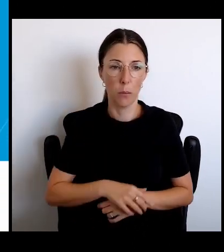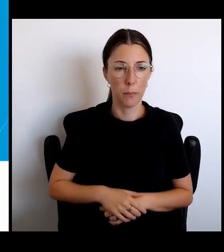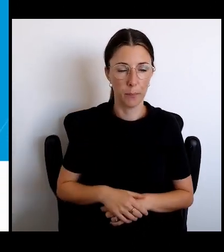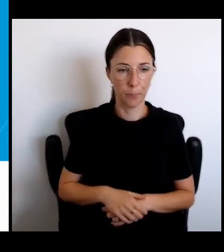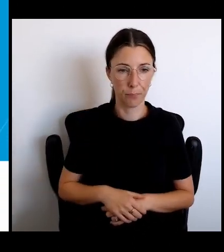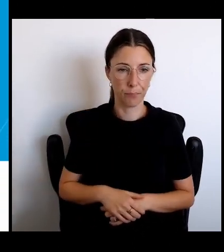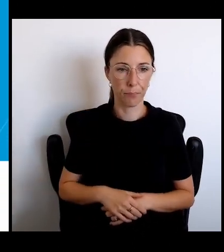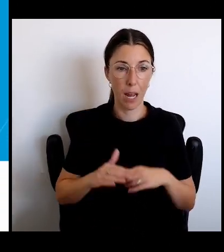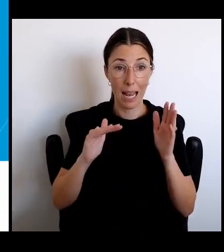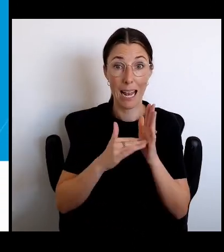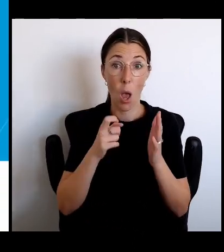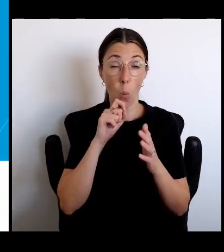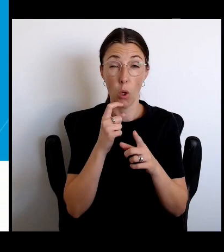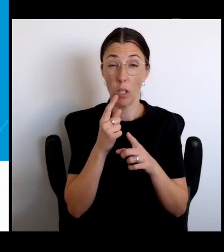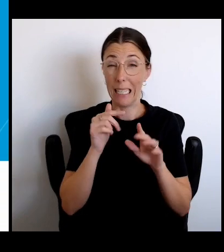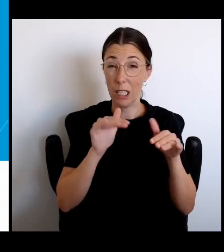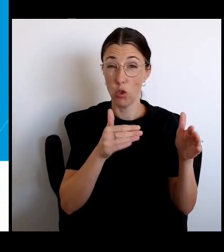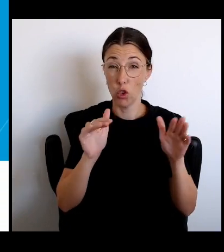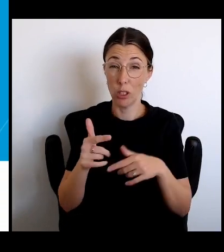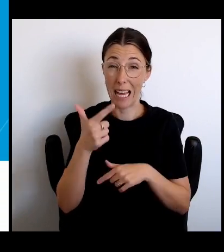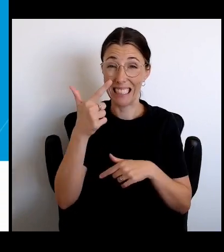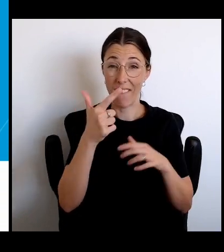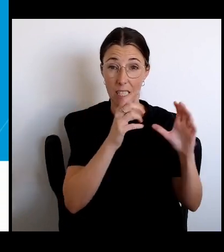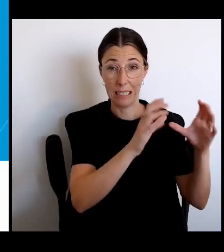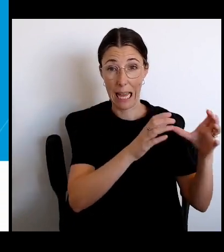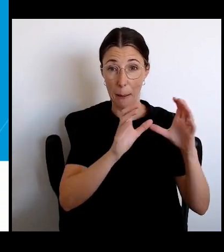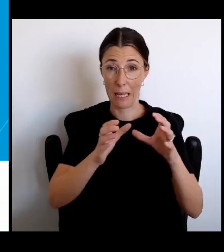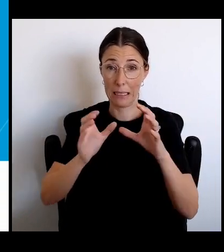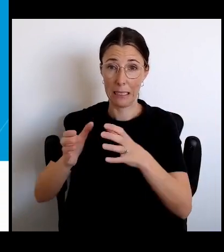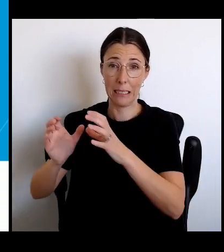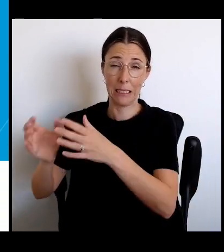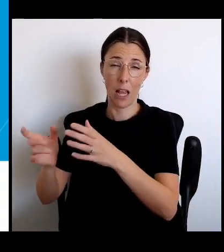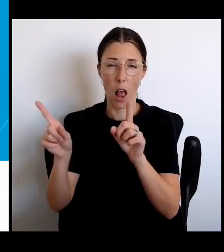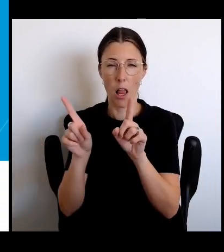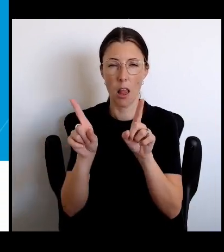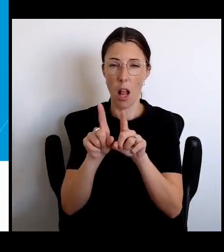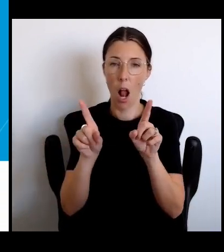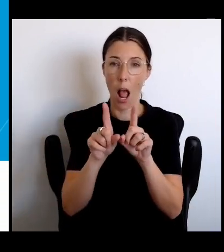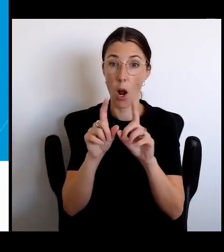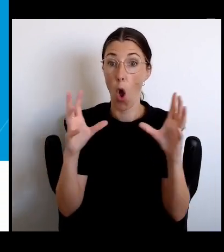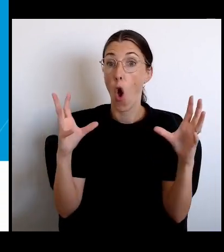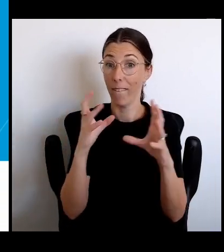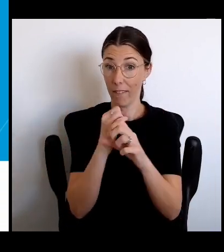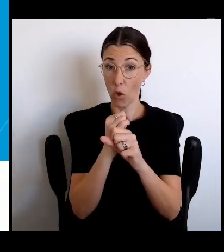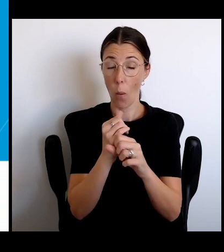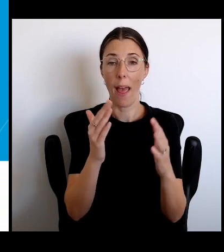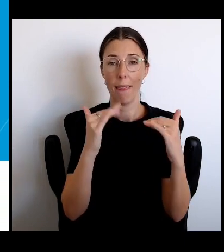So I'll now spend a bit of time introducing the 7 segments as an overview. And then what I'm going to do is spend the rest of the time walking